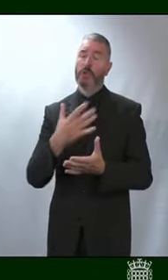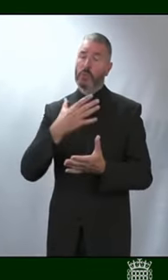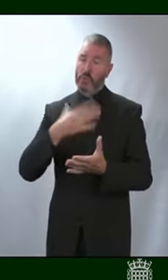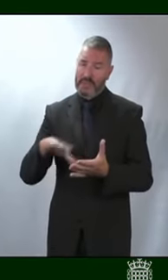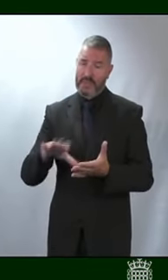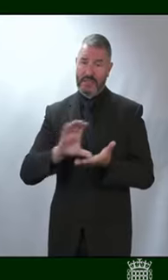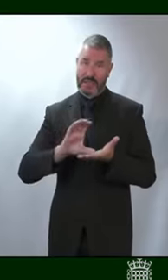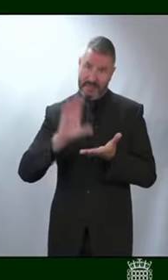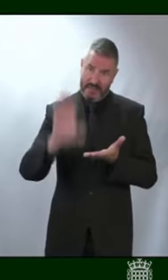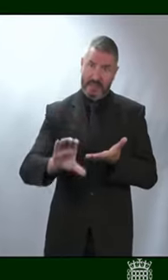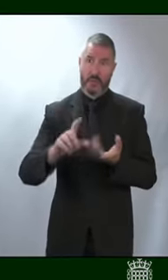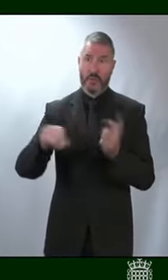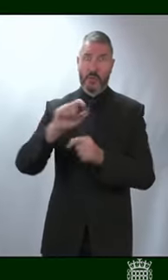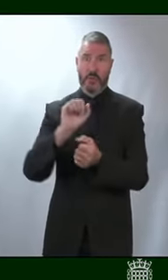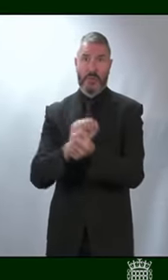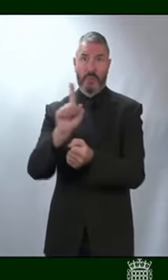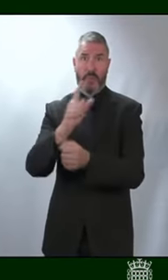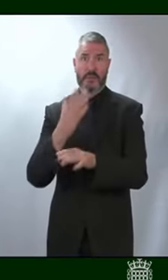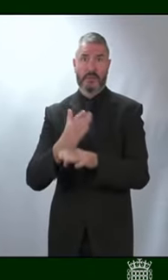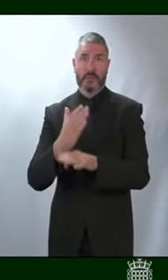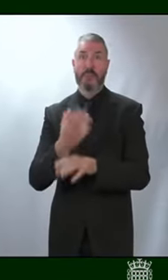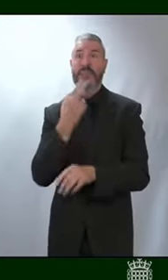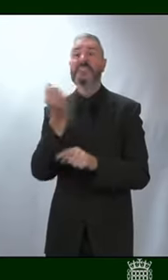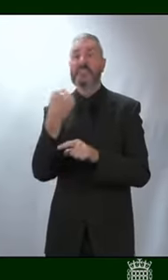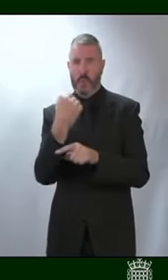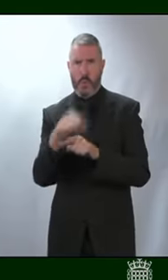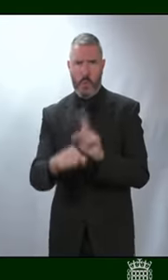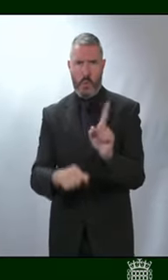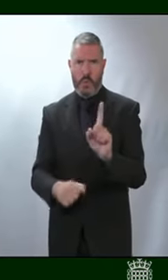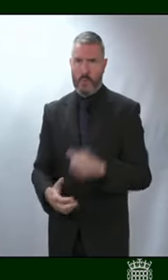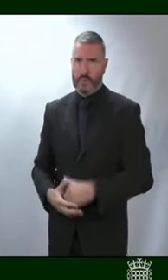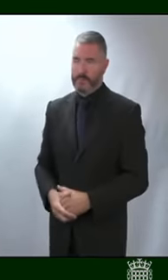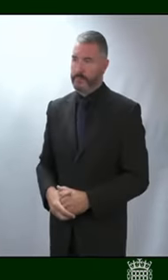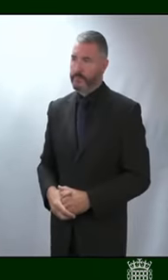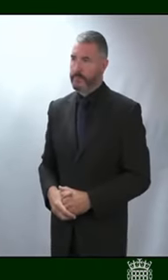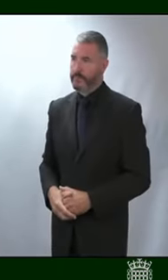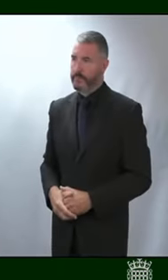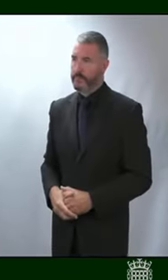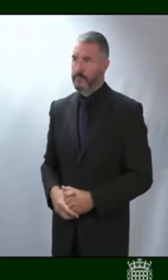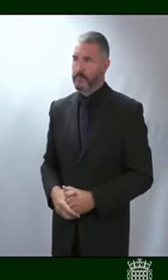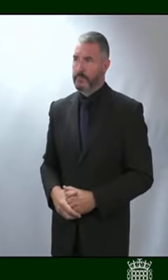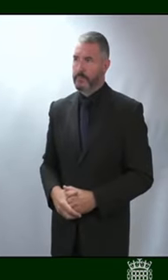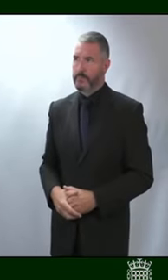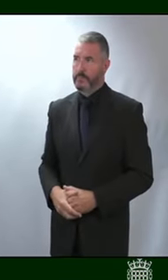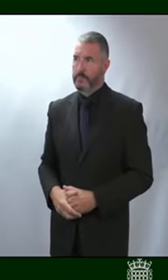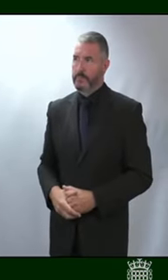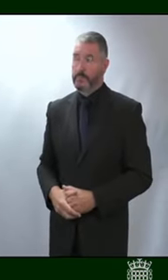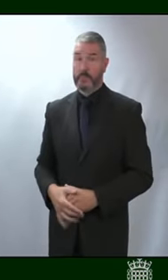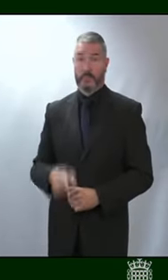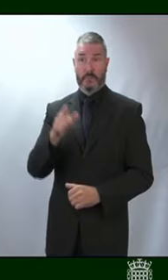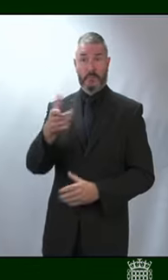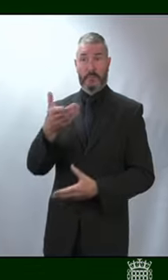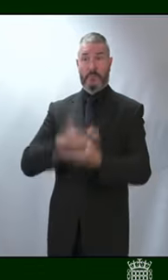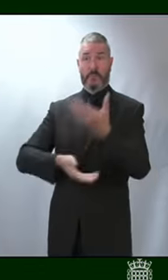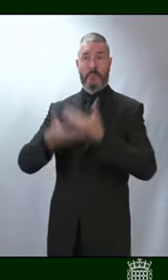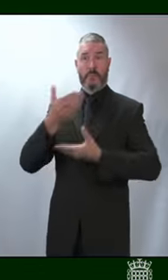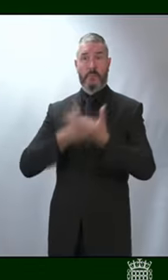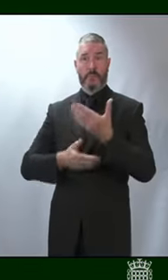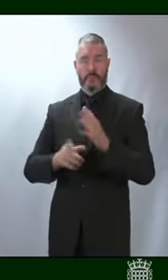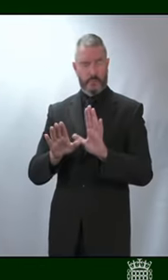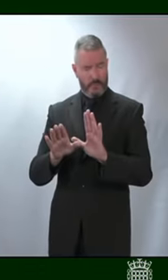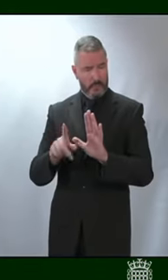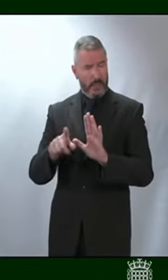take urgent action? And I'd like a yes or no answer, please. Prime Minister. Well, I think that the honourable member is